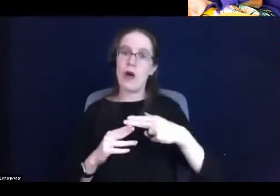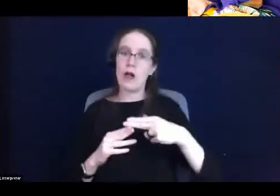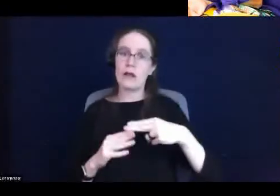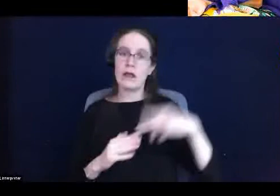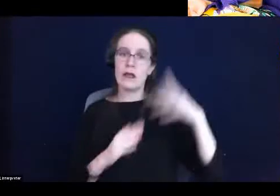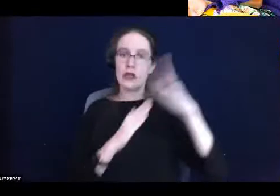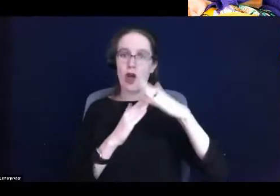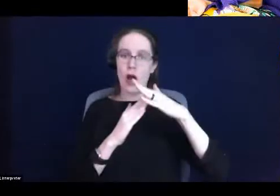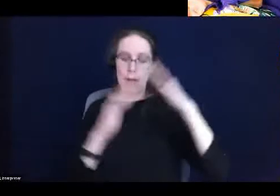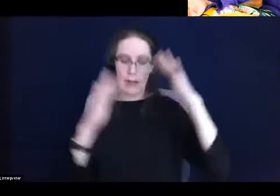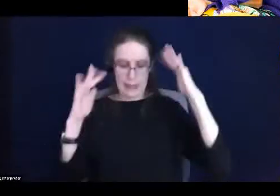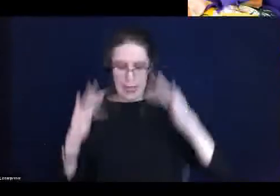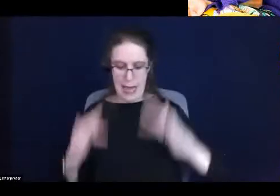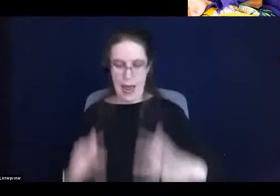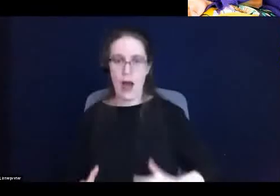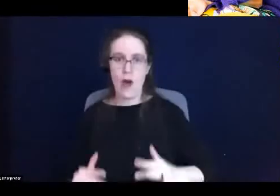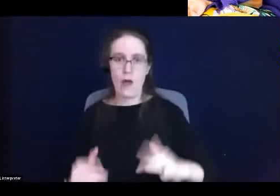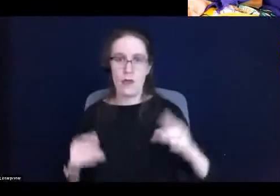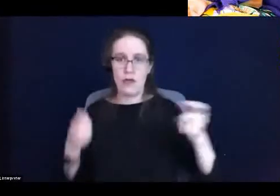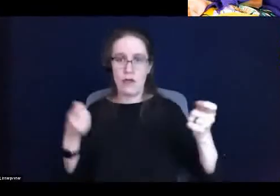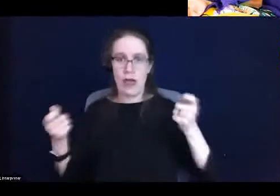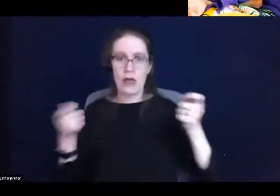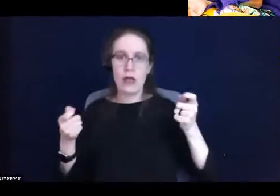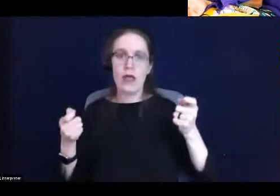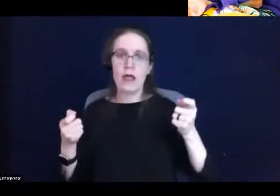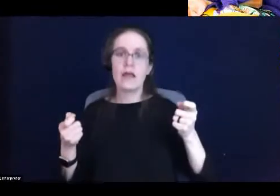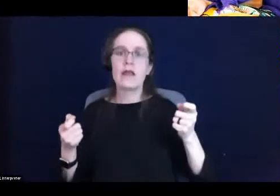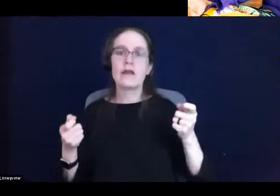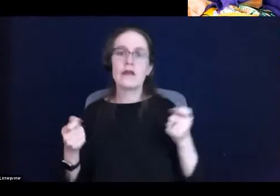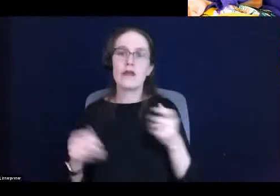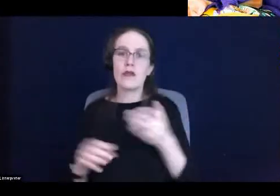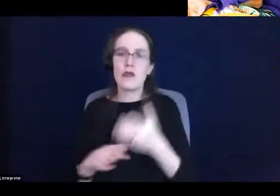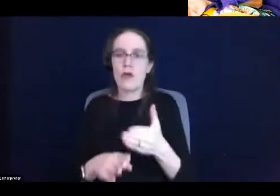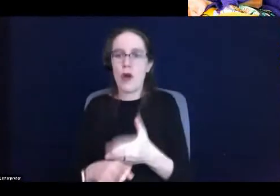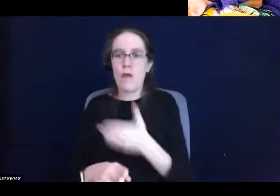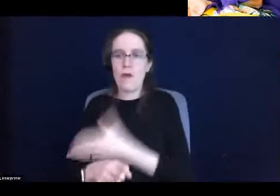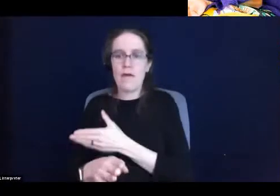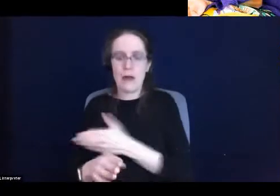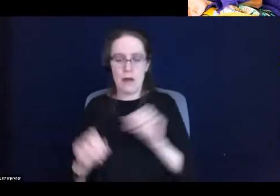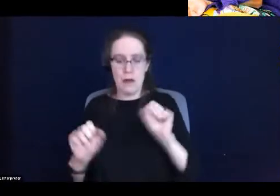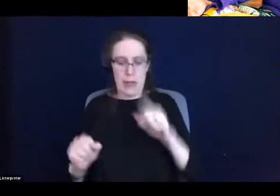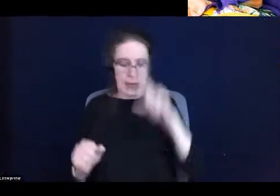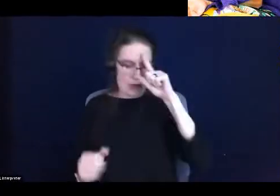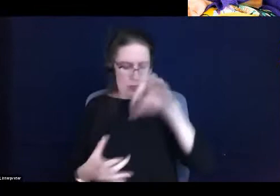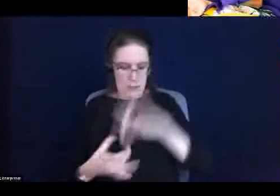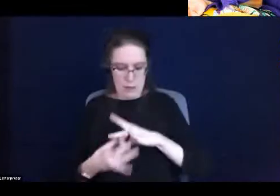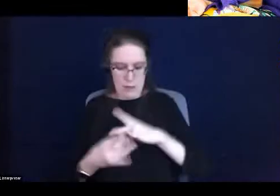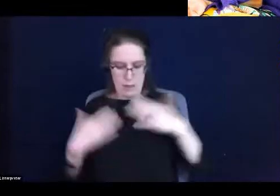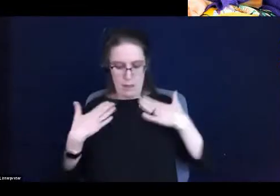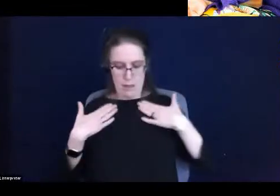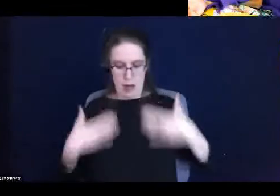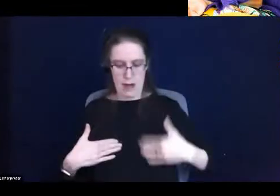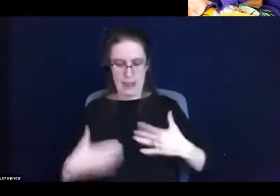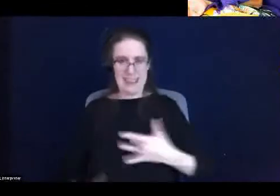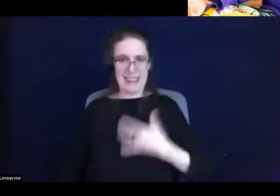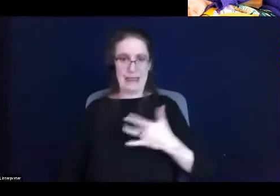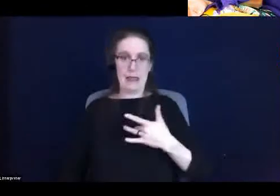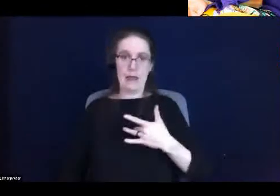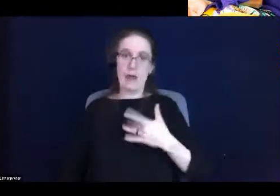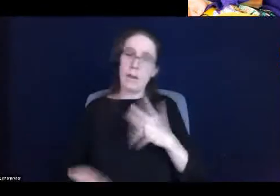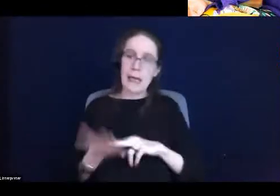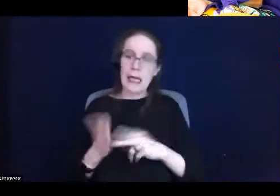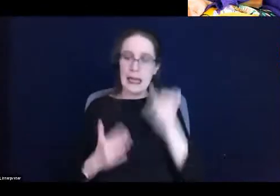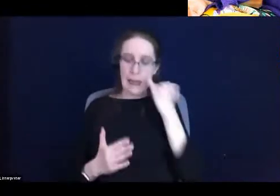strengthening your mind's capacity to monitor your bodily sensations. Basically, if we know what we feel in our bodies, we